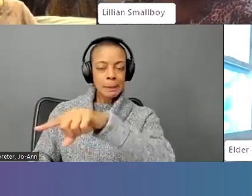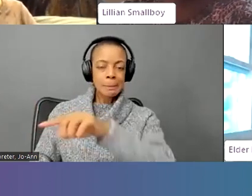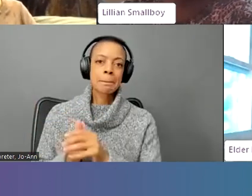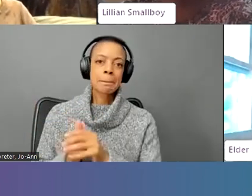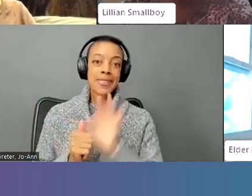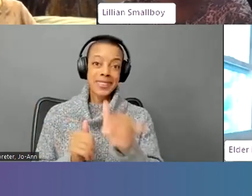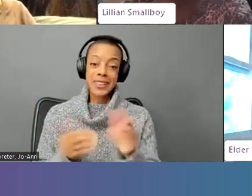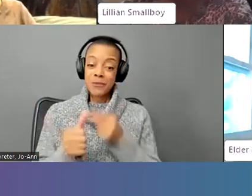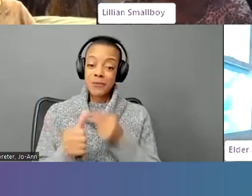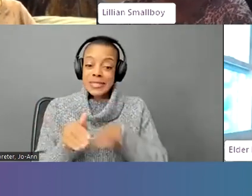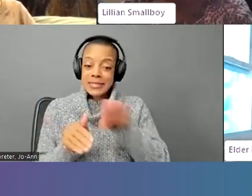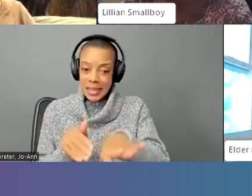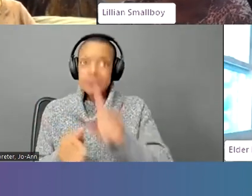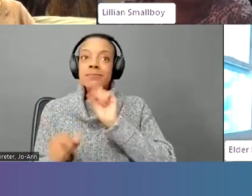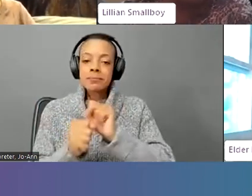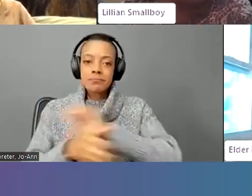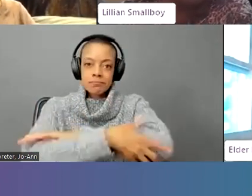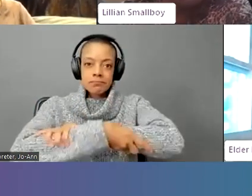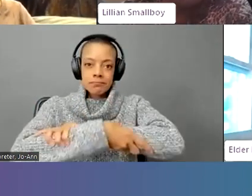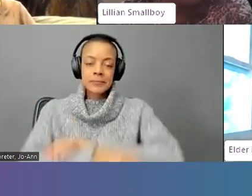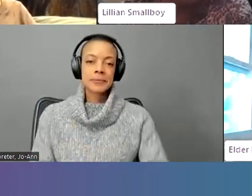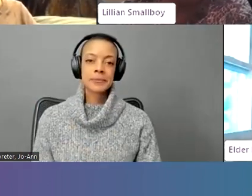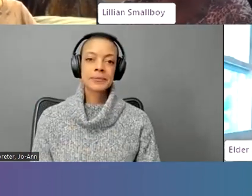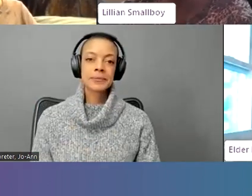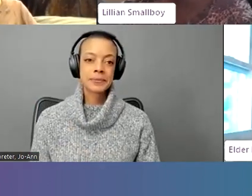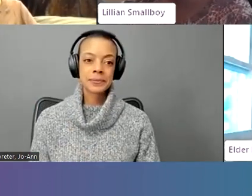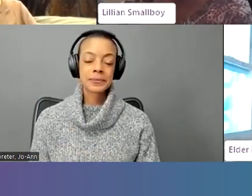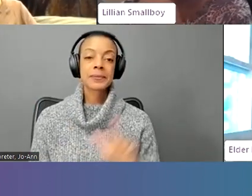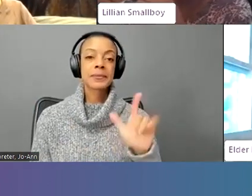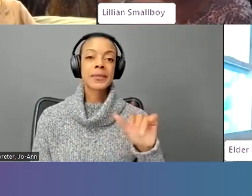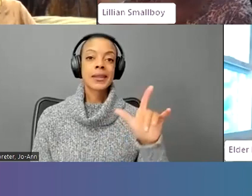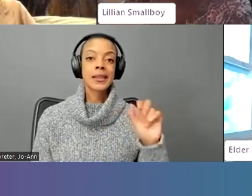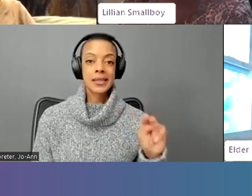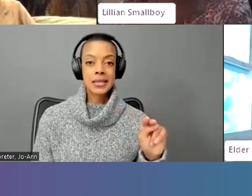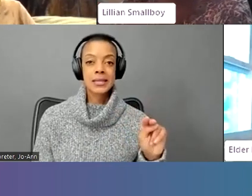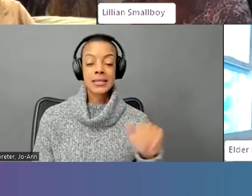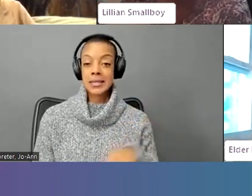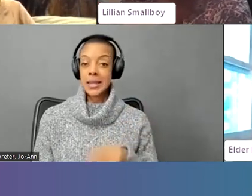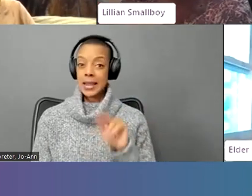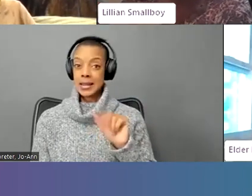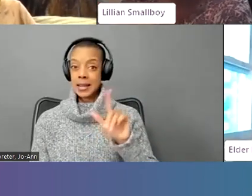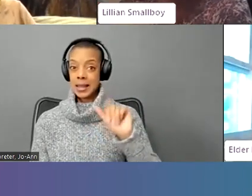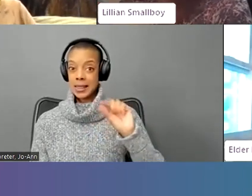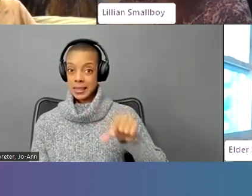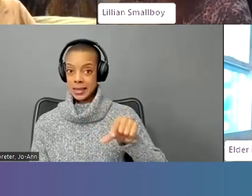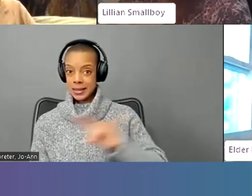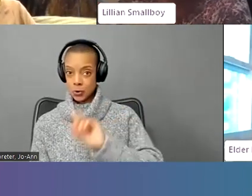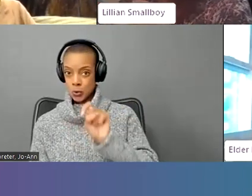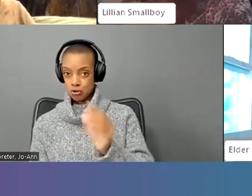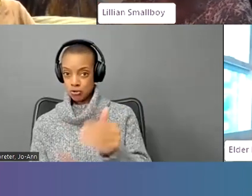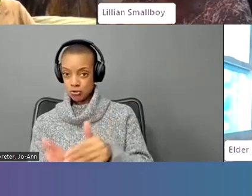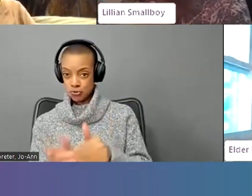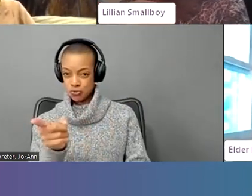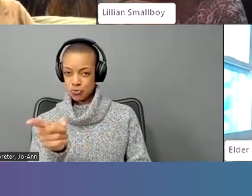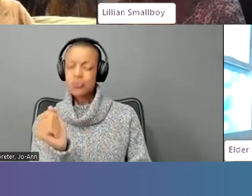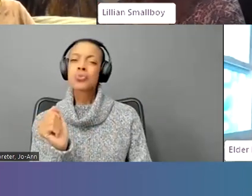Thank you, Norma. And Naulaq, I'm just going to ask you another question. What are one